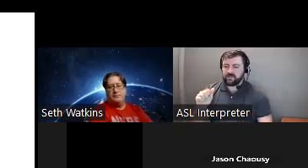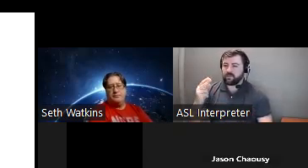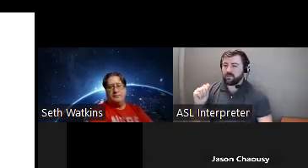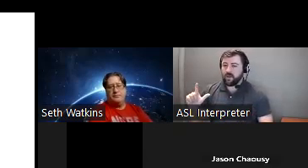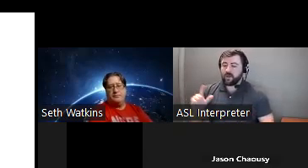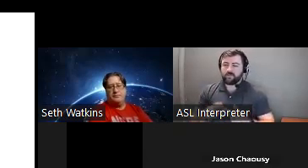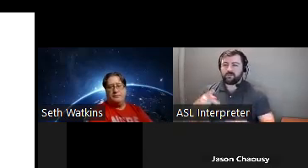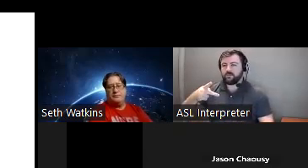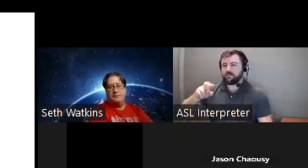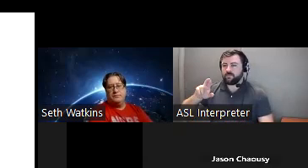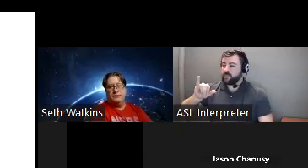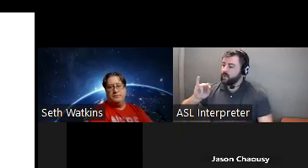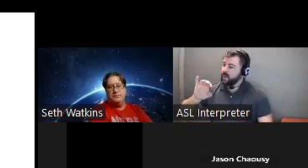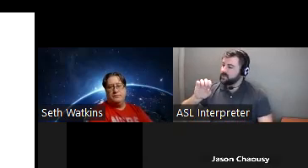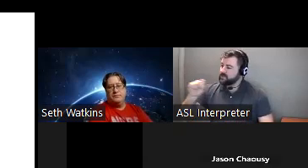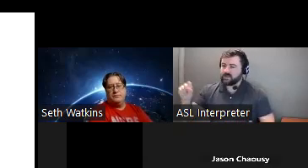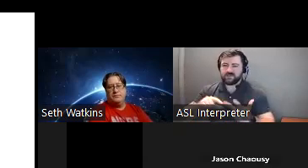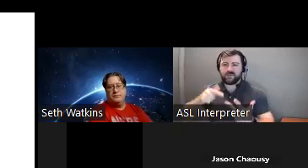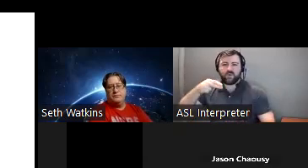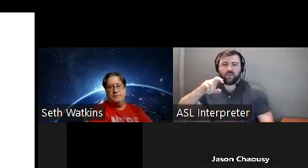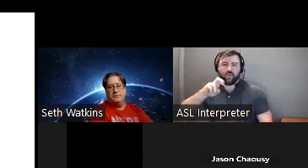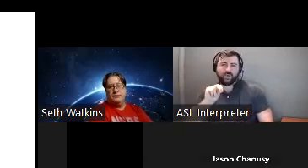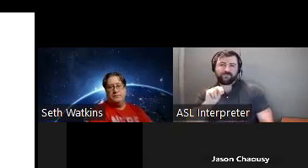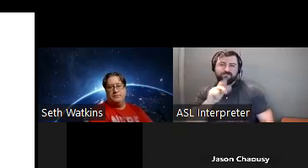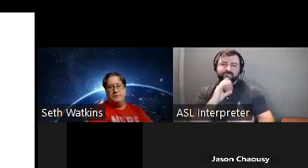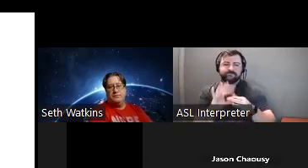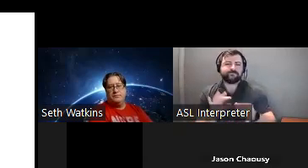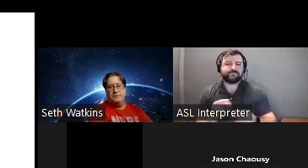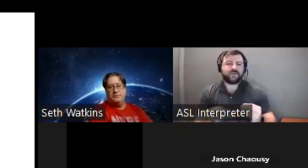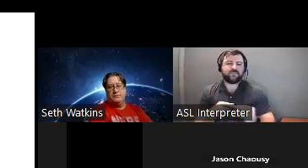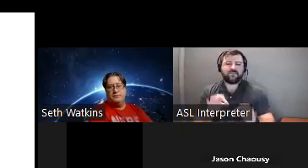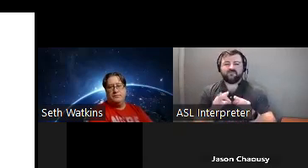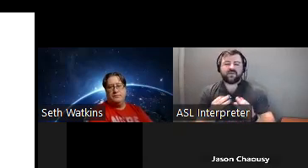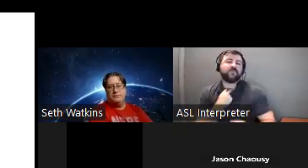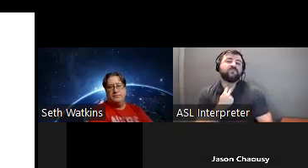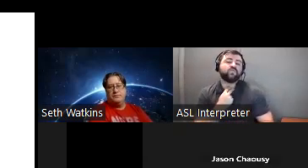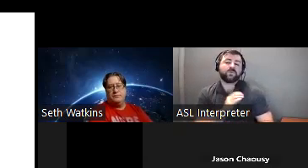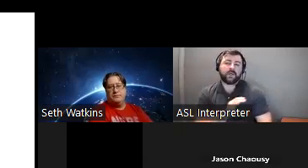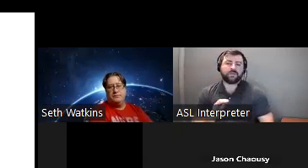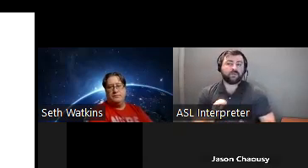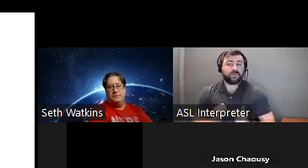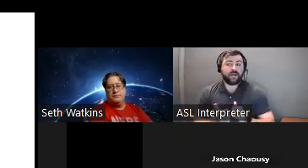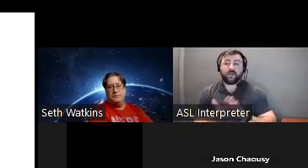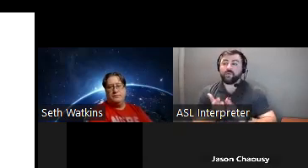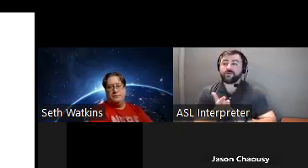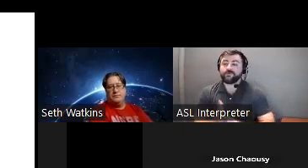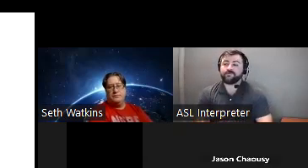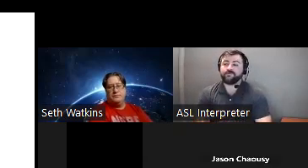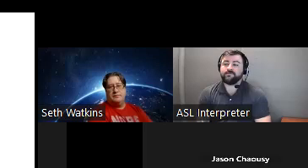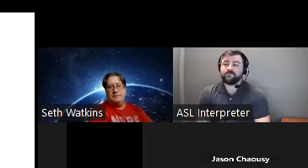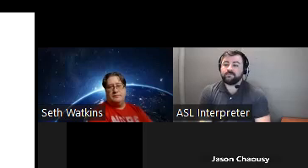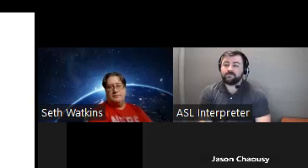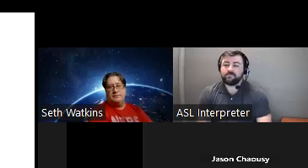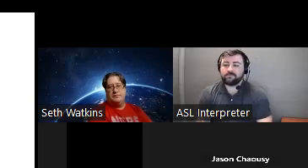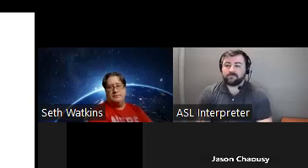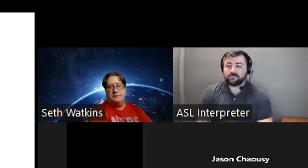Princess and Queen to tell us a little bit more about Family Voice Council and how that works. Thank